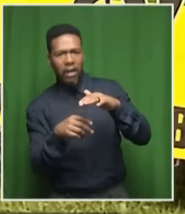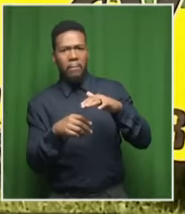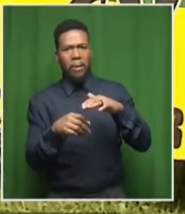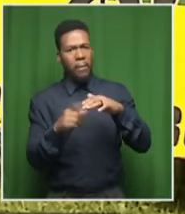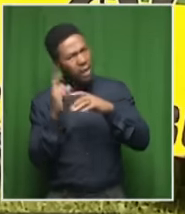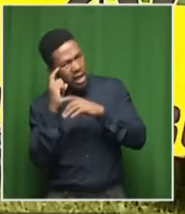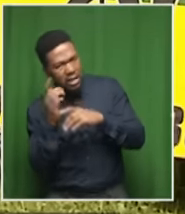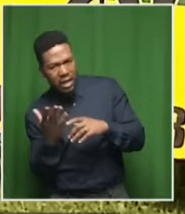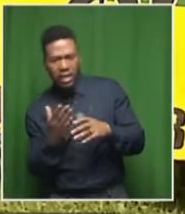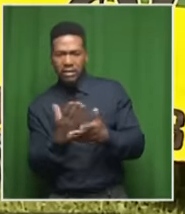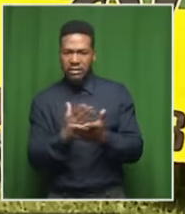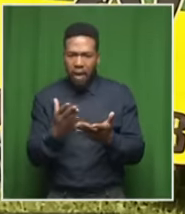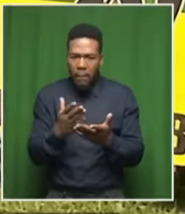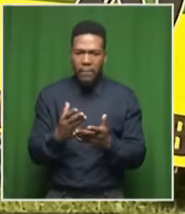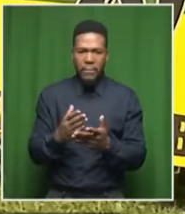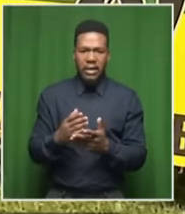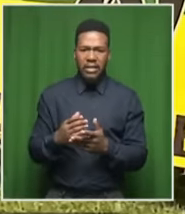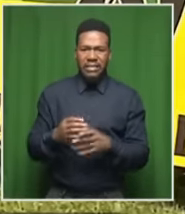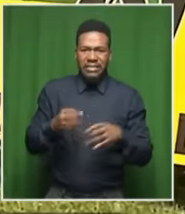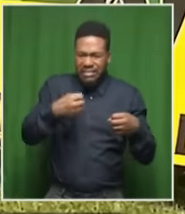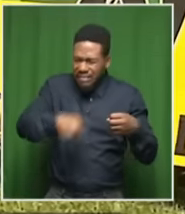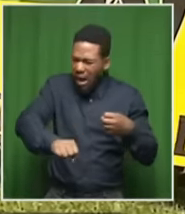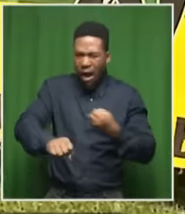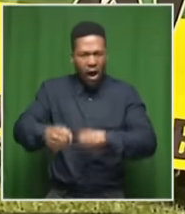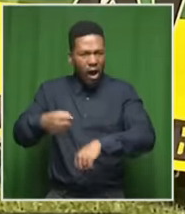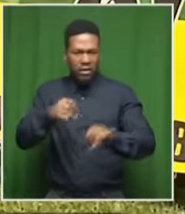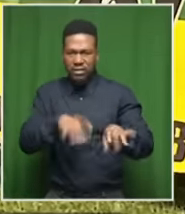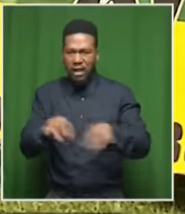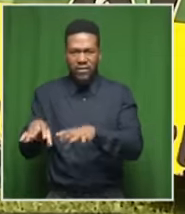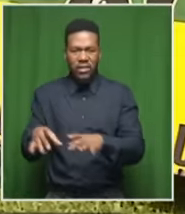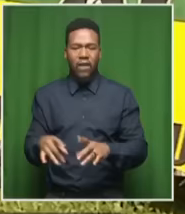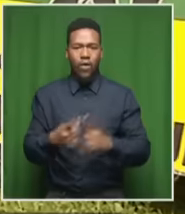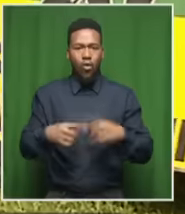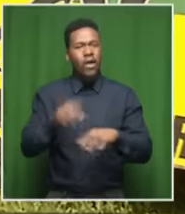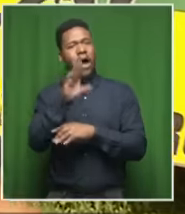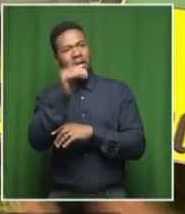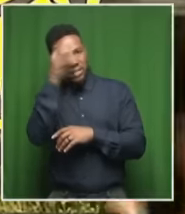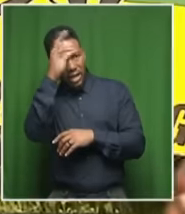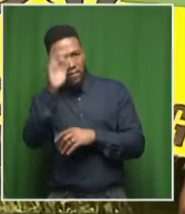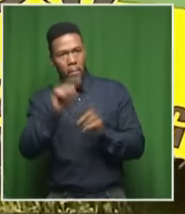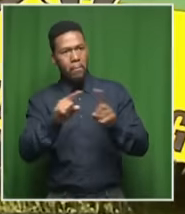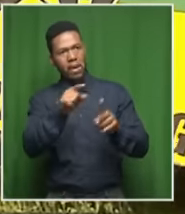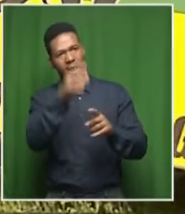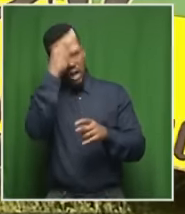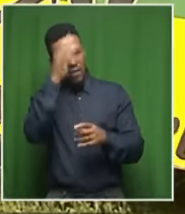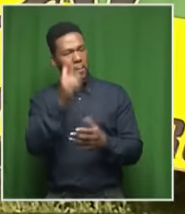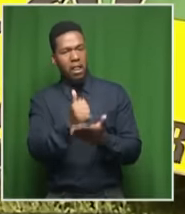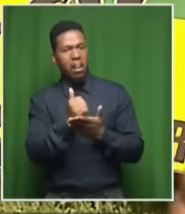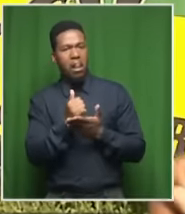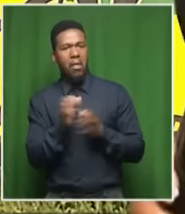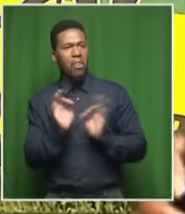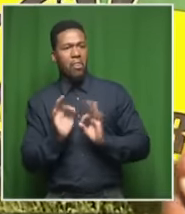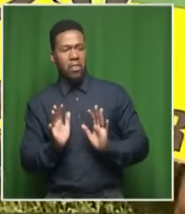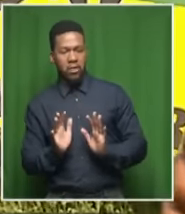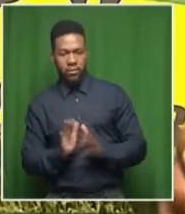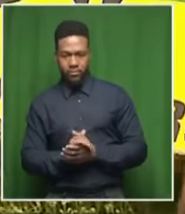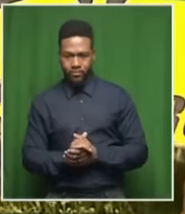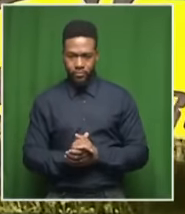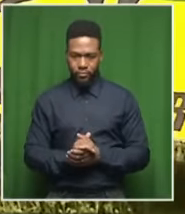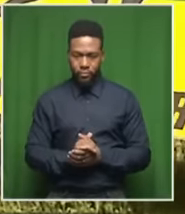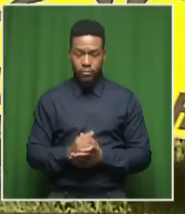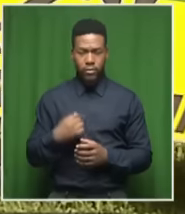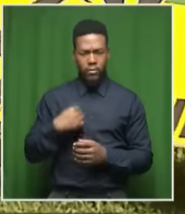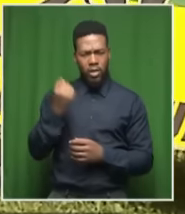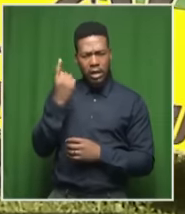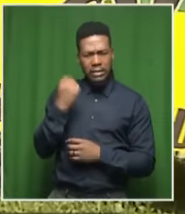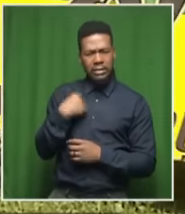dining room. And these are the problems that we've been raising with government, and government doesn't want to listen to them. I understand that there was previously a